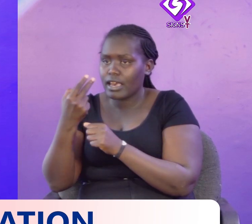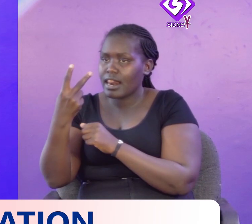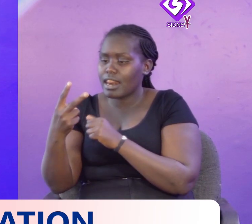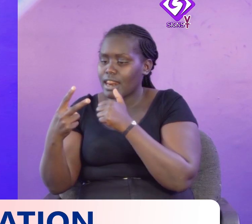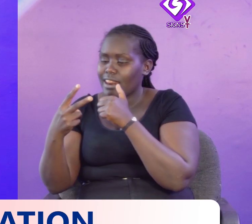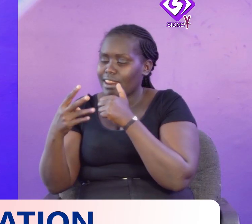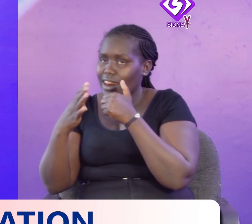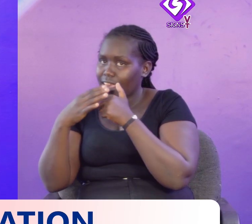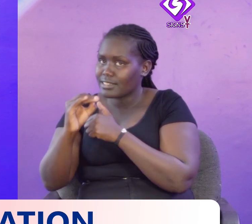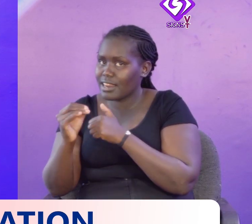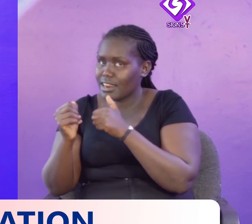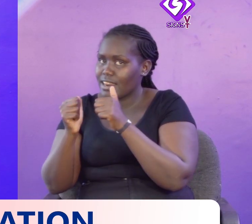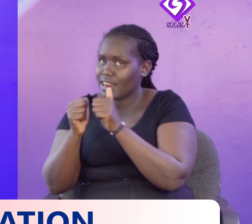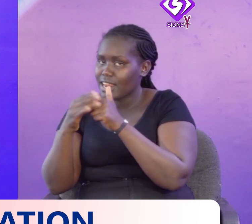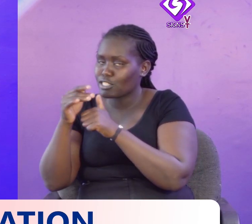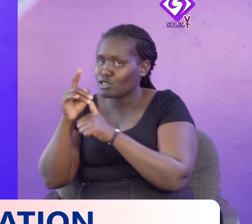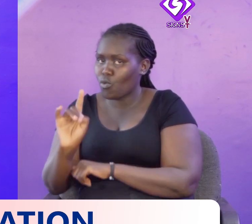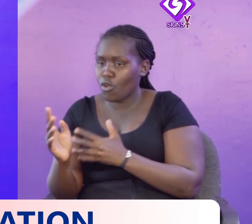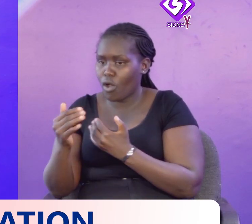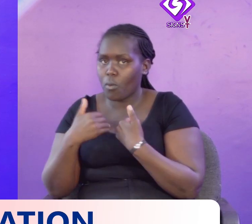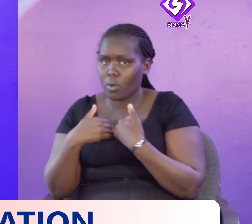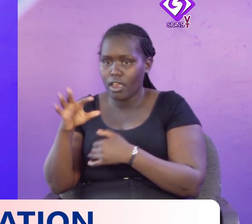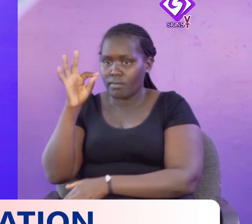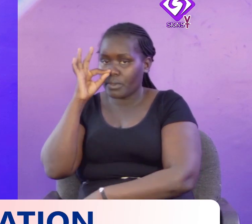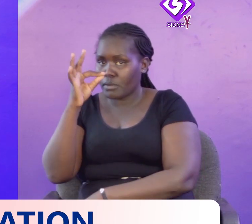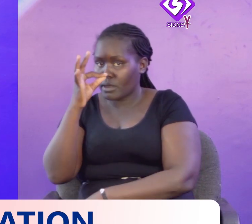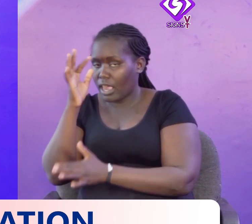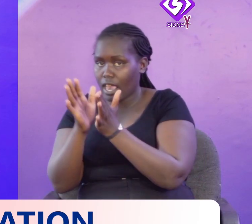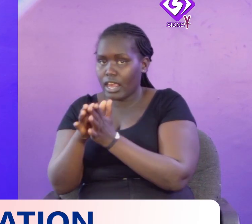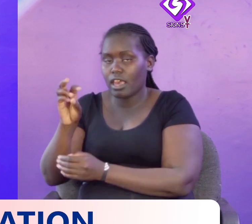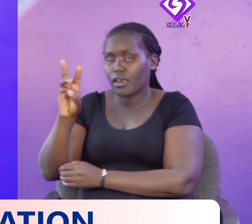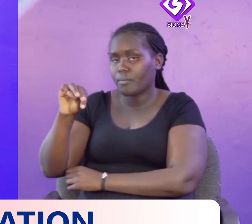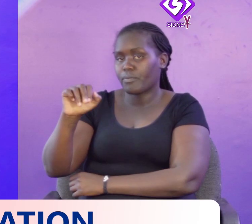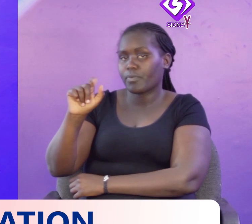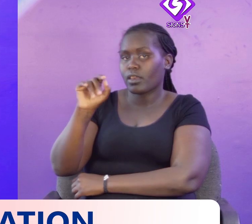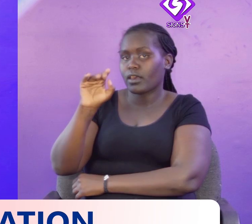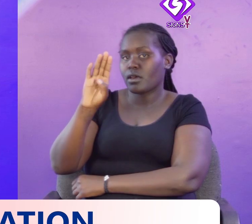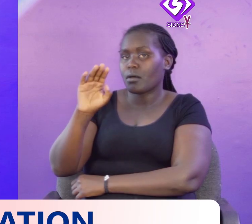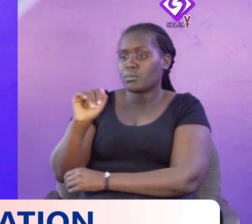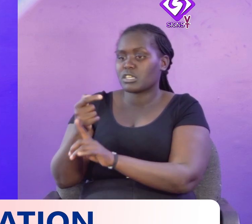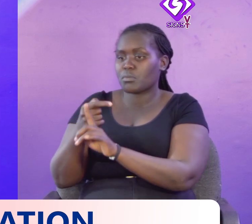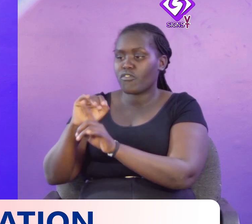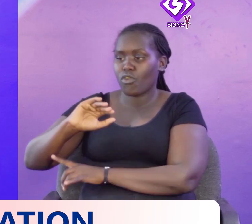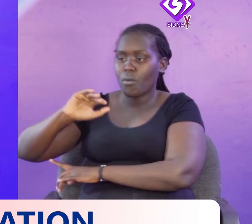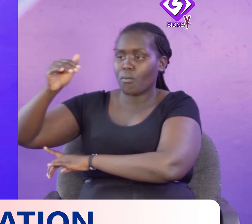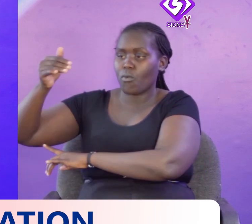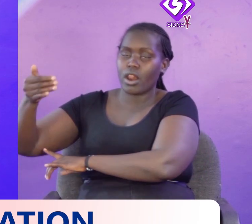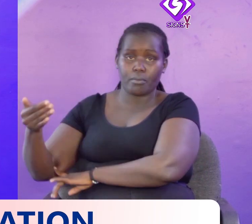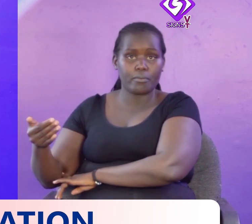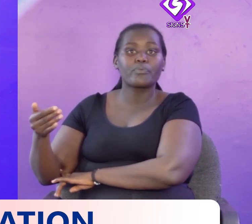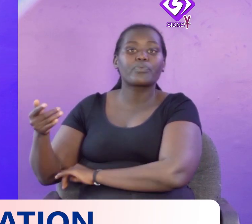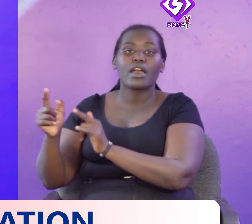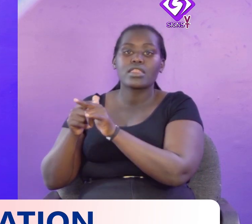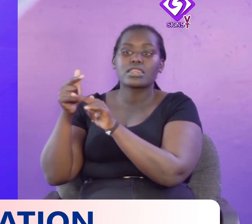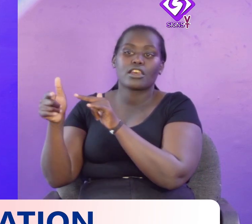where we had Mwai Kibaki and Kenneth Matiba, all coming from Mrima. and we had two camps. And